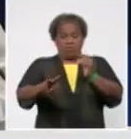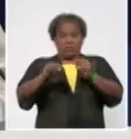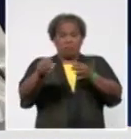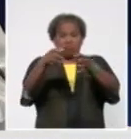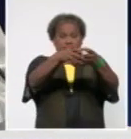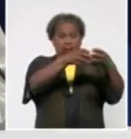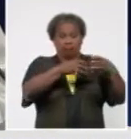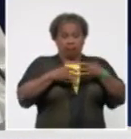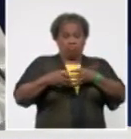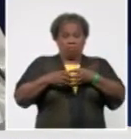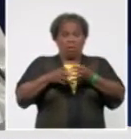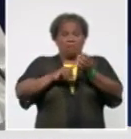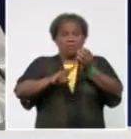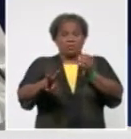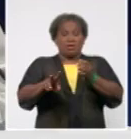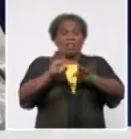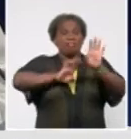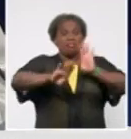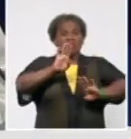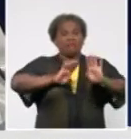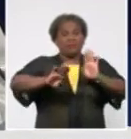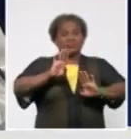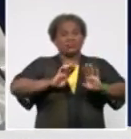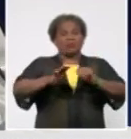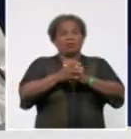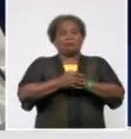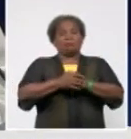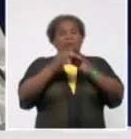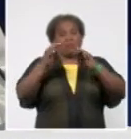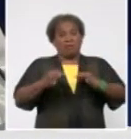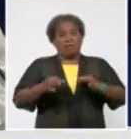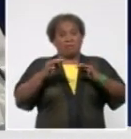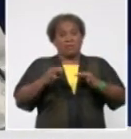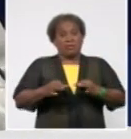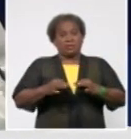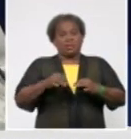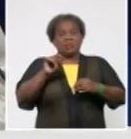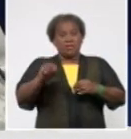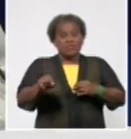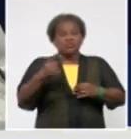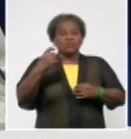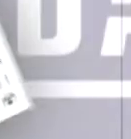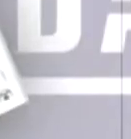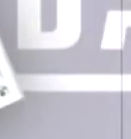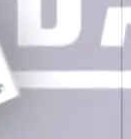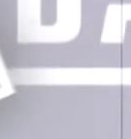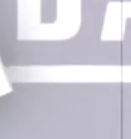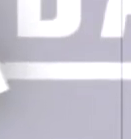This is all the information on the behavior of the pandemic in Cuba and the world.